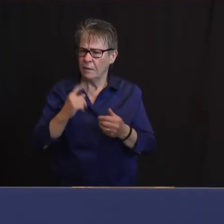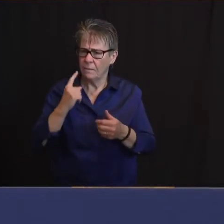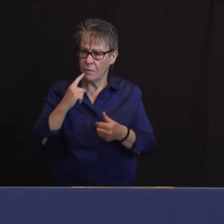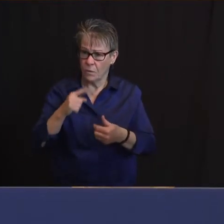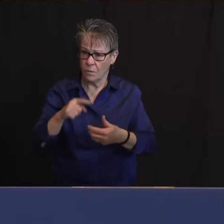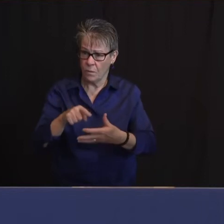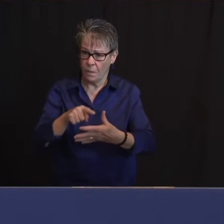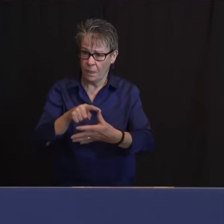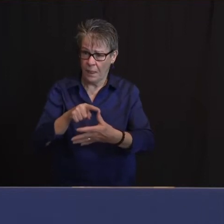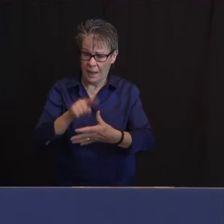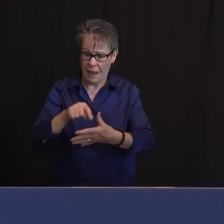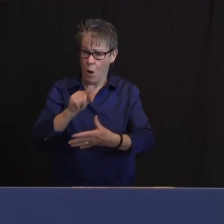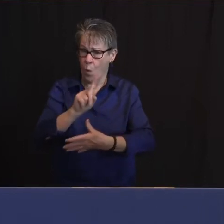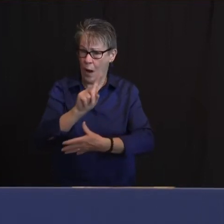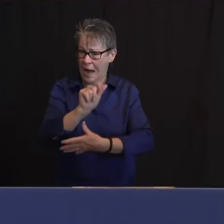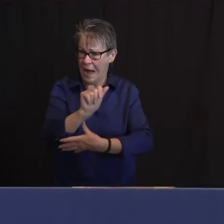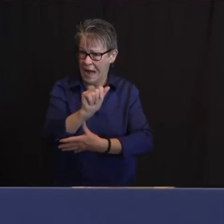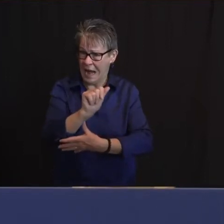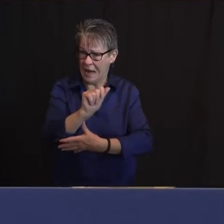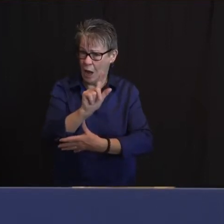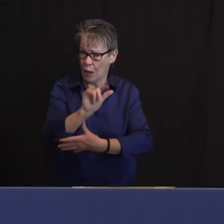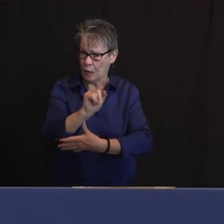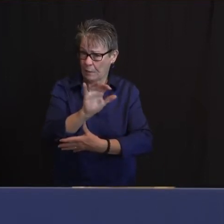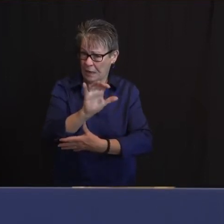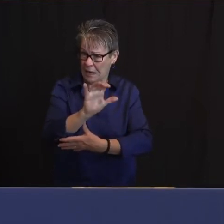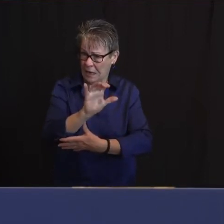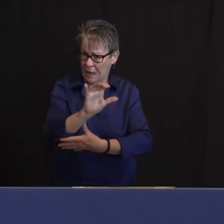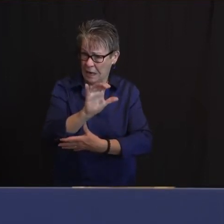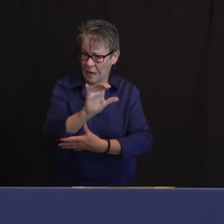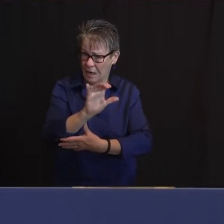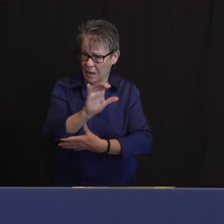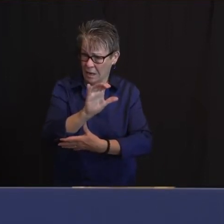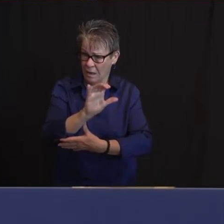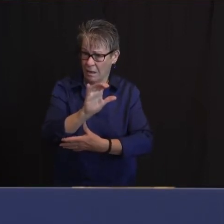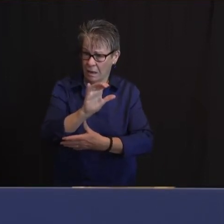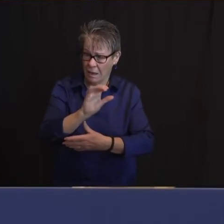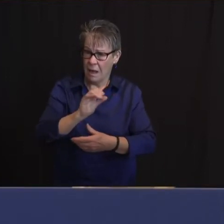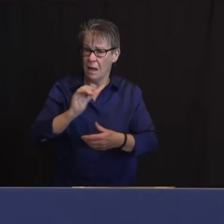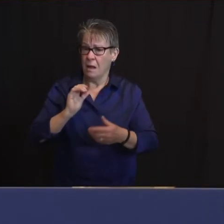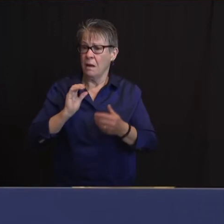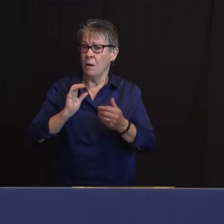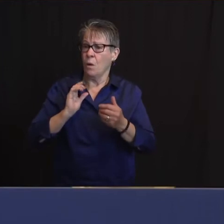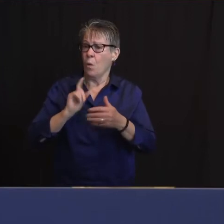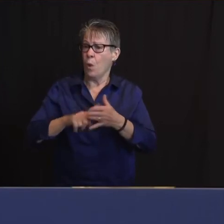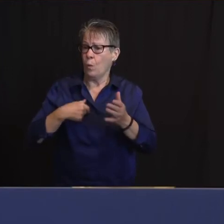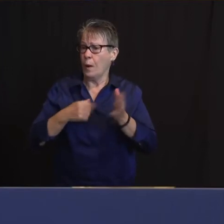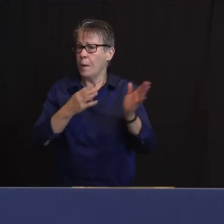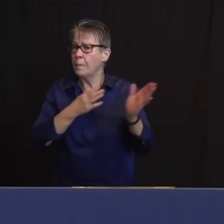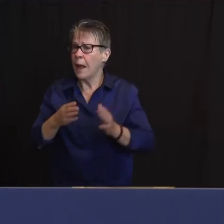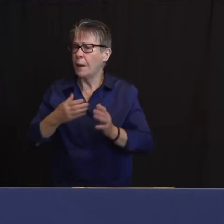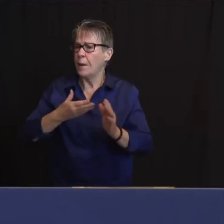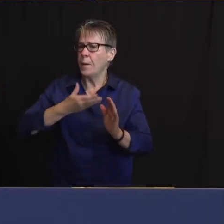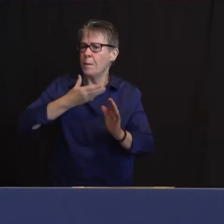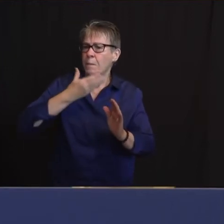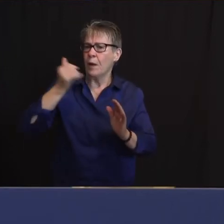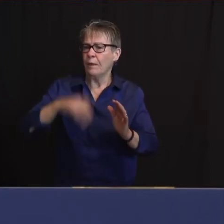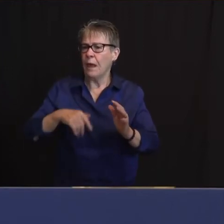care category than any other state in the nation. And they accepted, with the exception, I think, of the psychiatric hospitals, they accepted